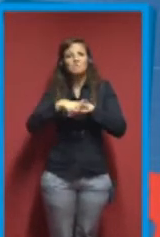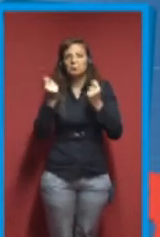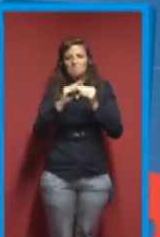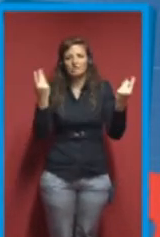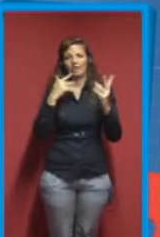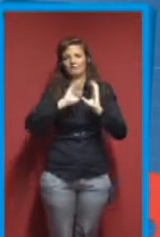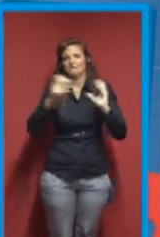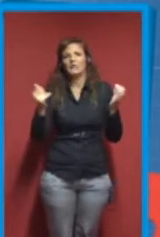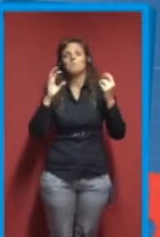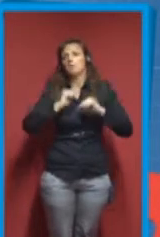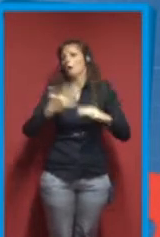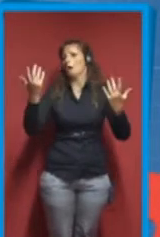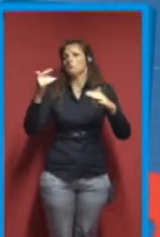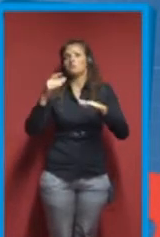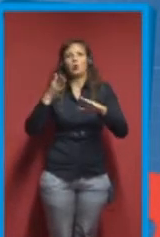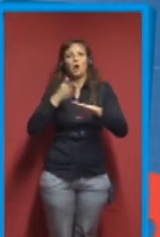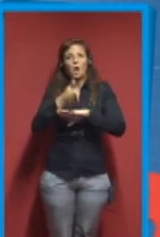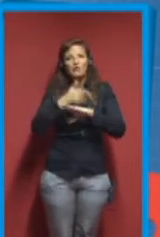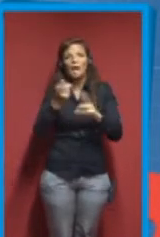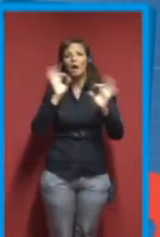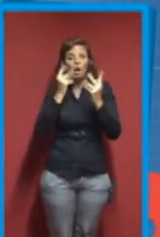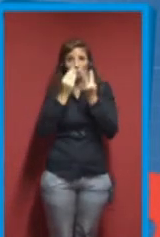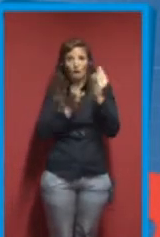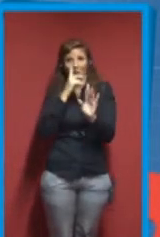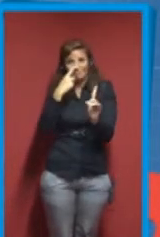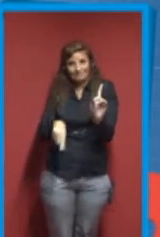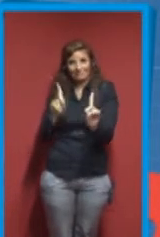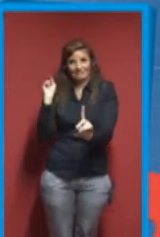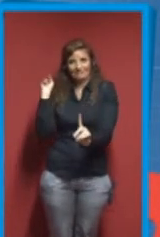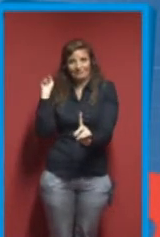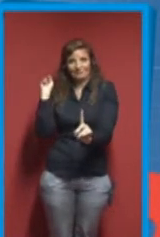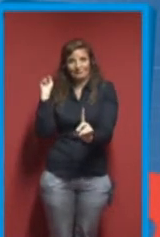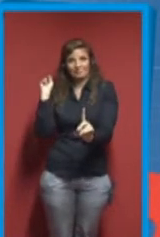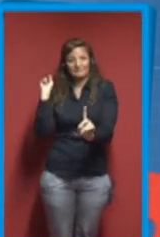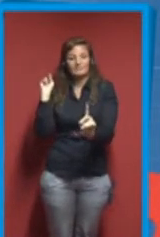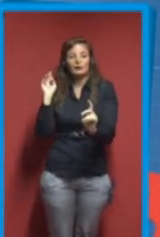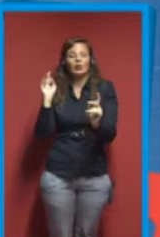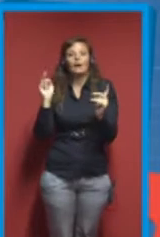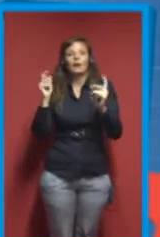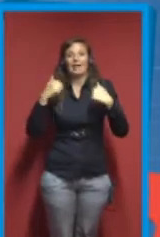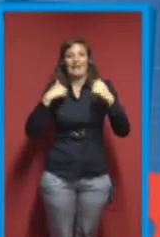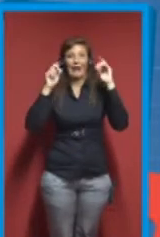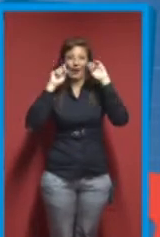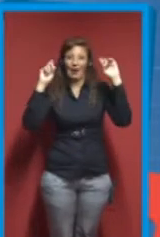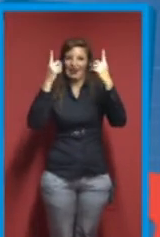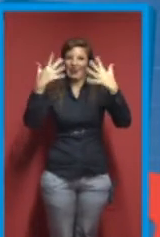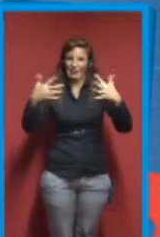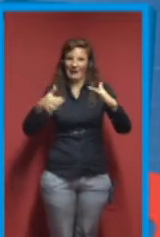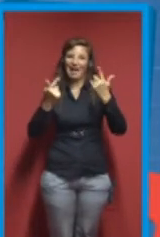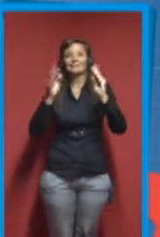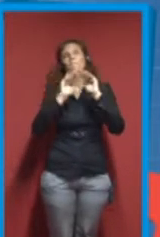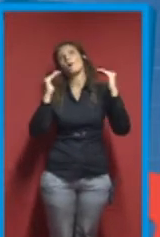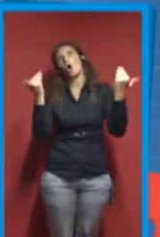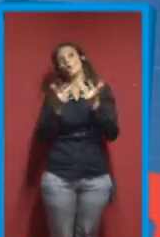This idea came about because I was at the toy fair. My background is in digital. And I saw digital games in